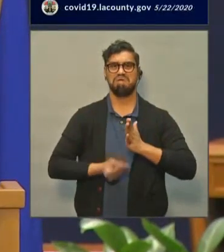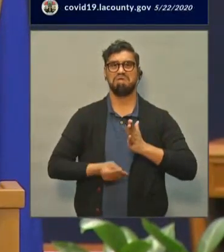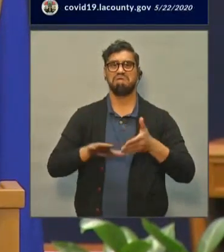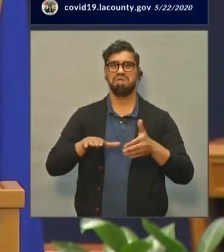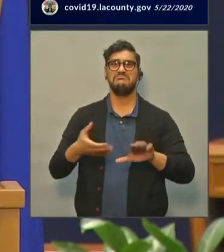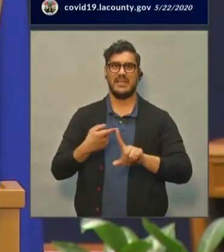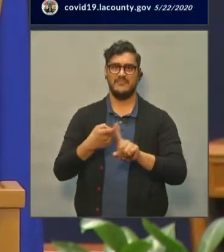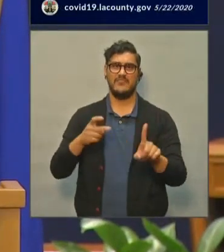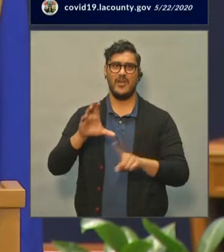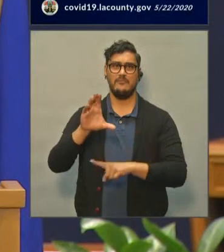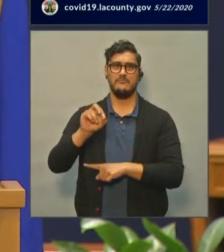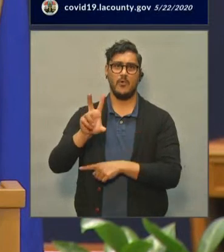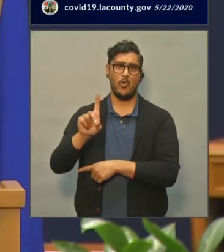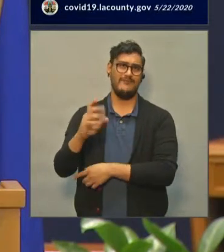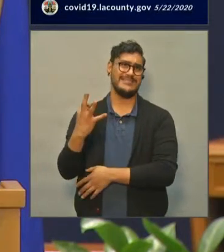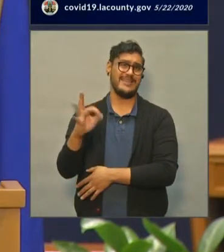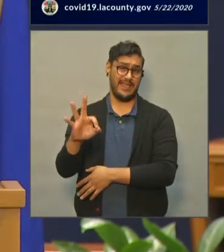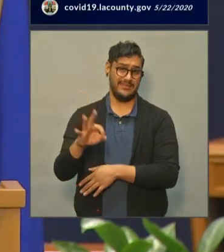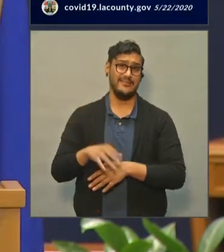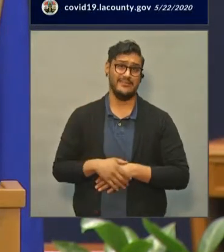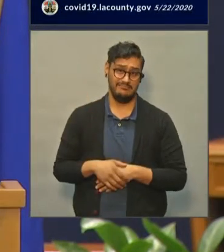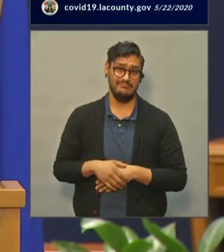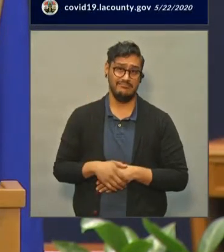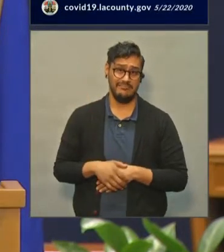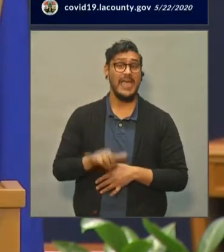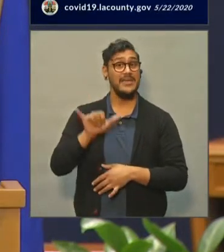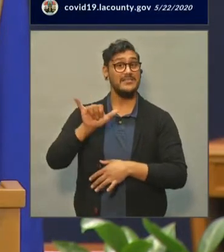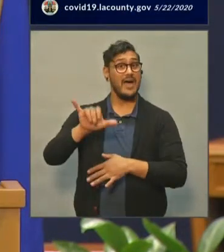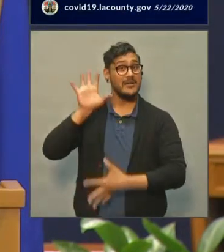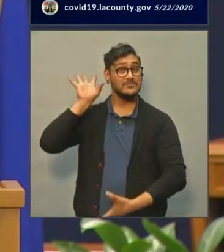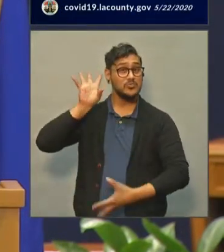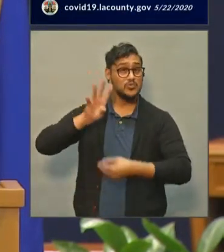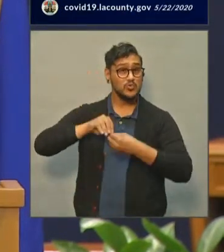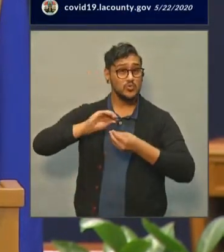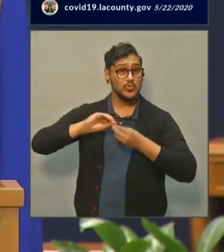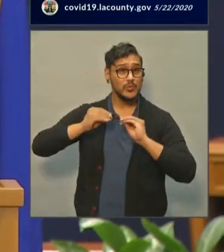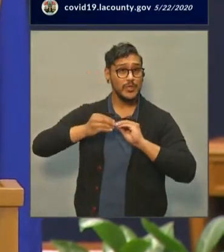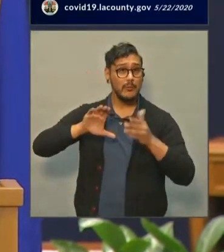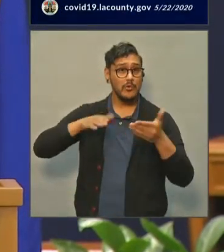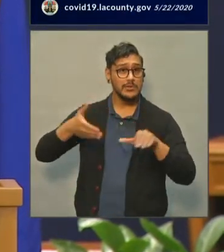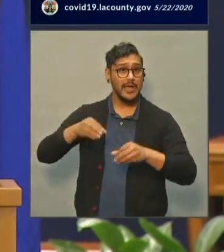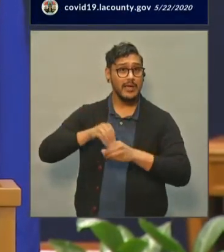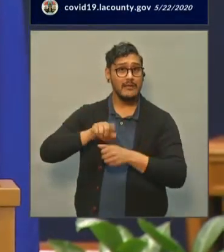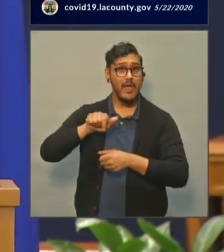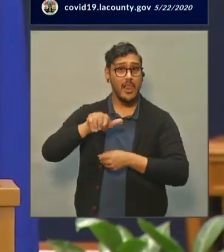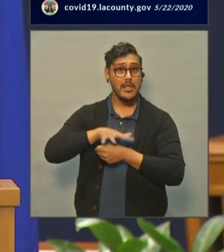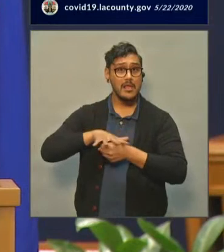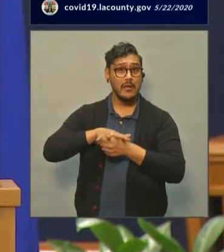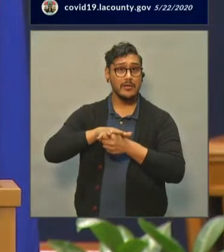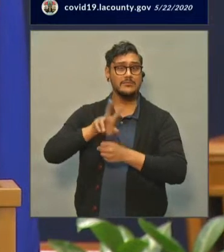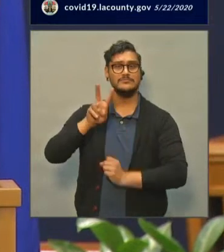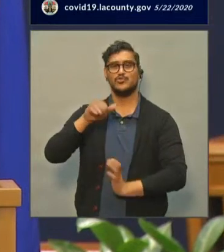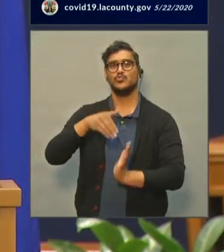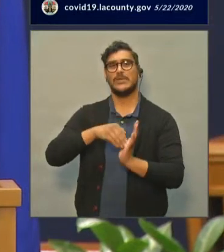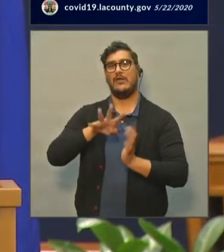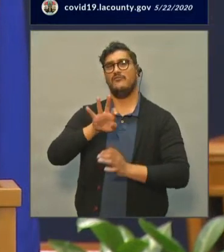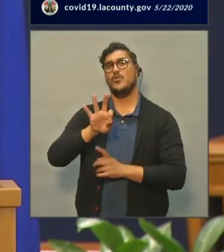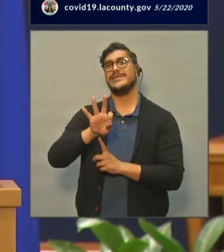por causas de COVID-19. Esto eleva el número total de fallecimientos a